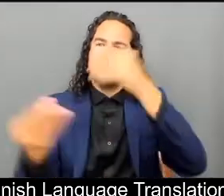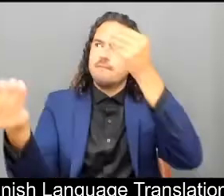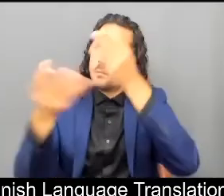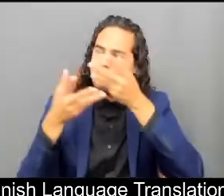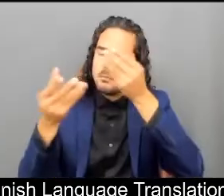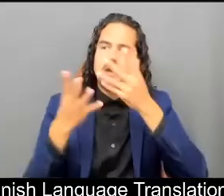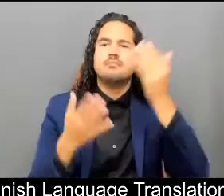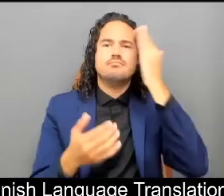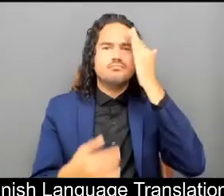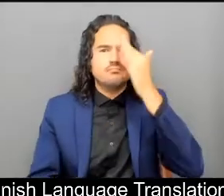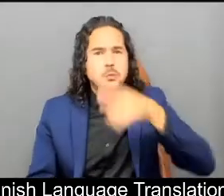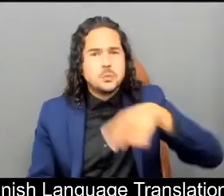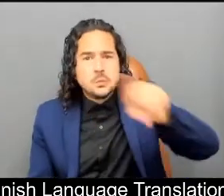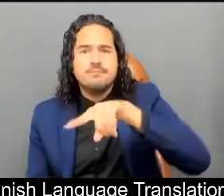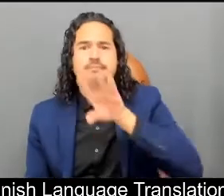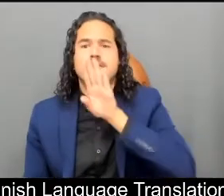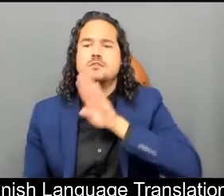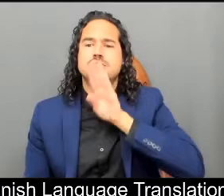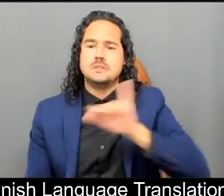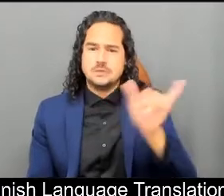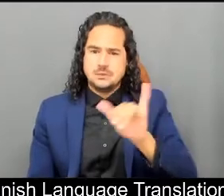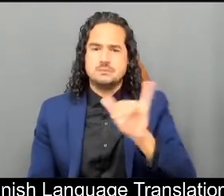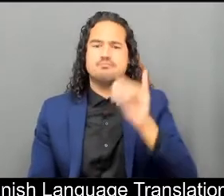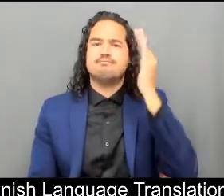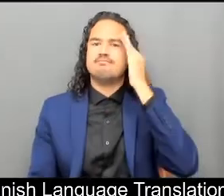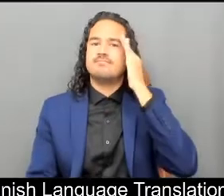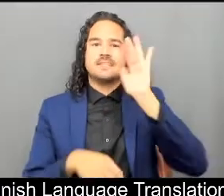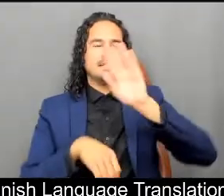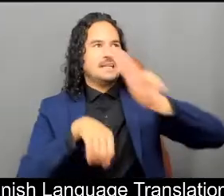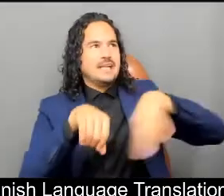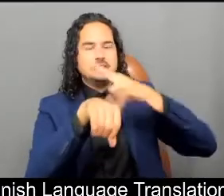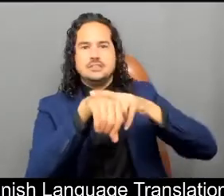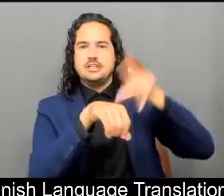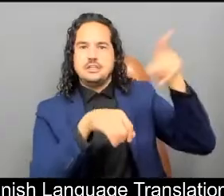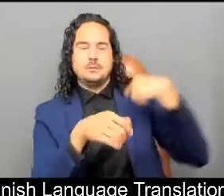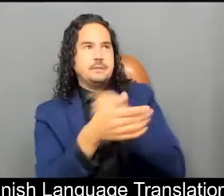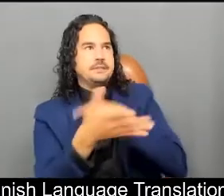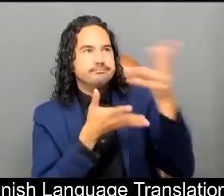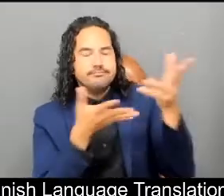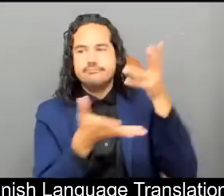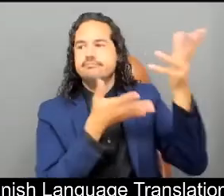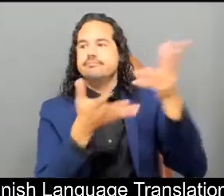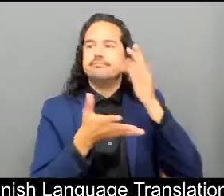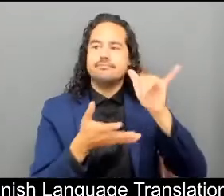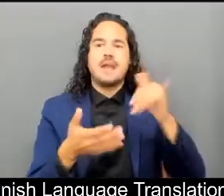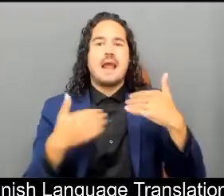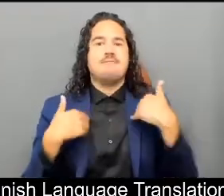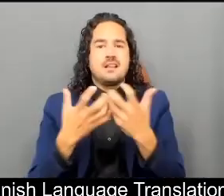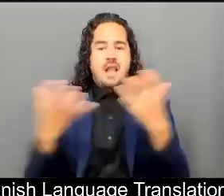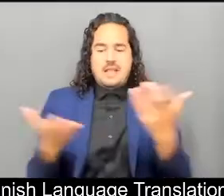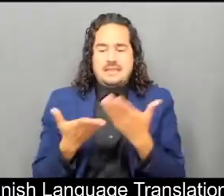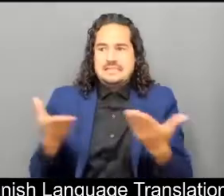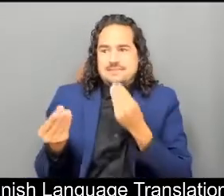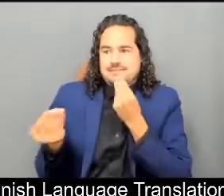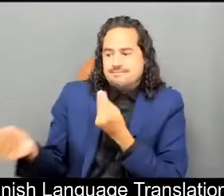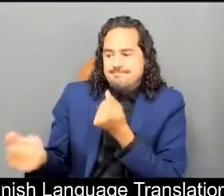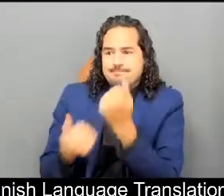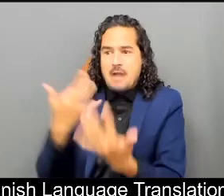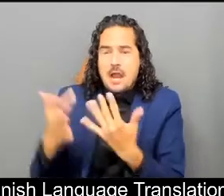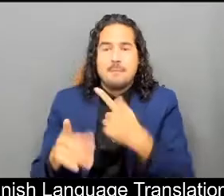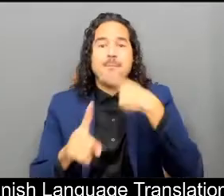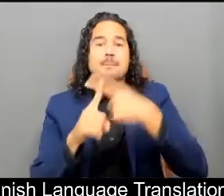that's challenging us. We have just enormous amounts of fuel. We have a fog layer that's kind of holding the smoke in and an aversion that's holding it